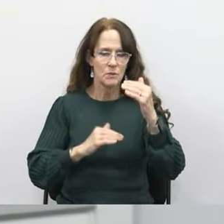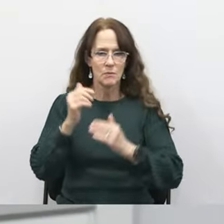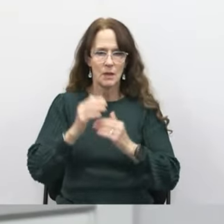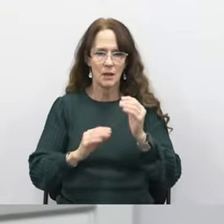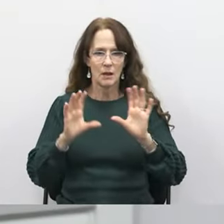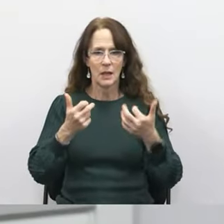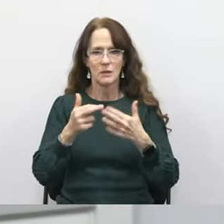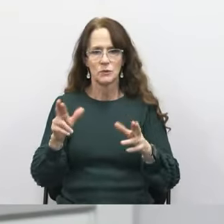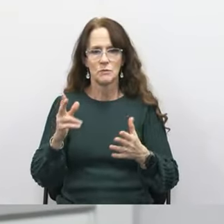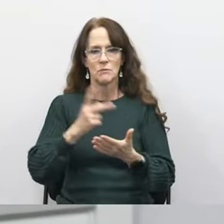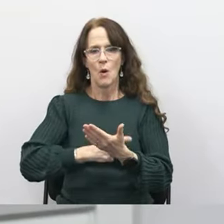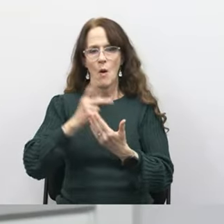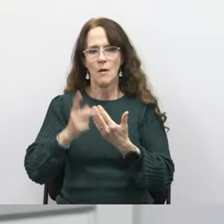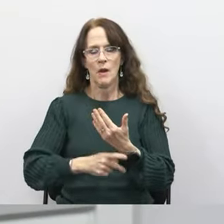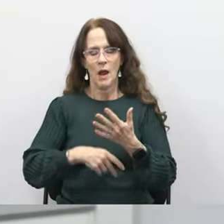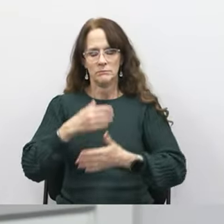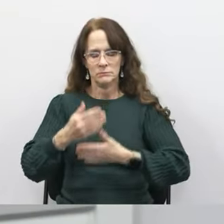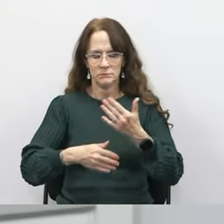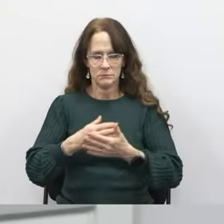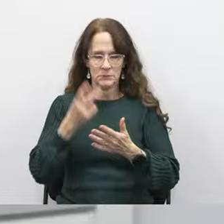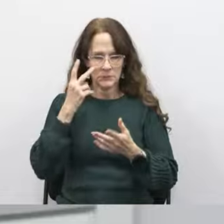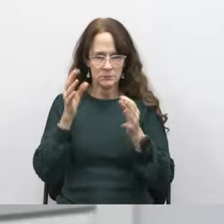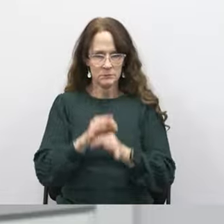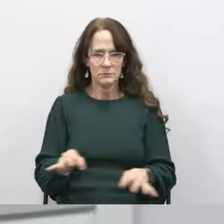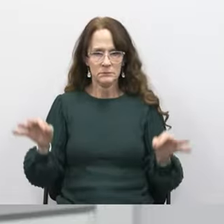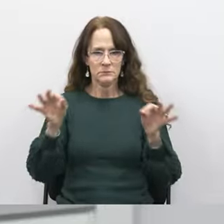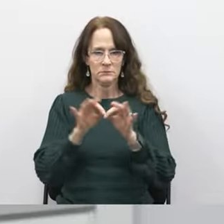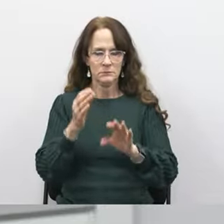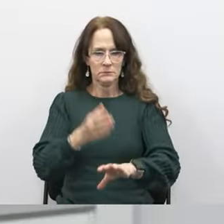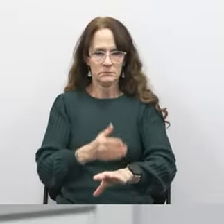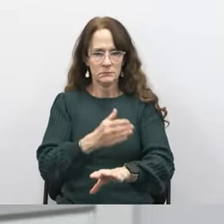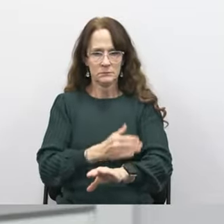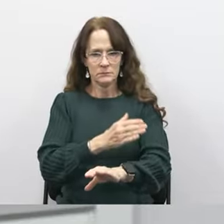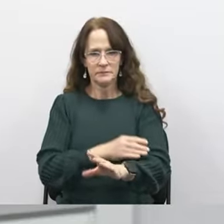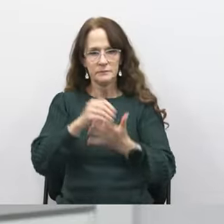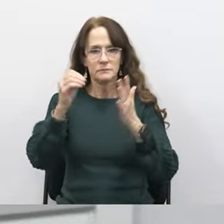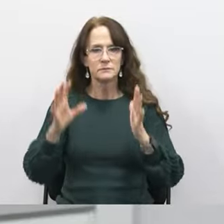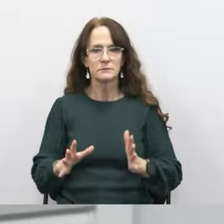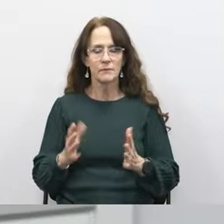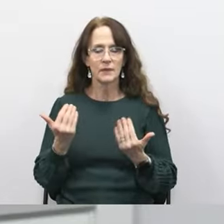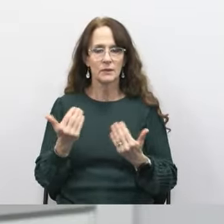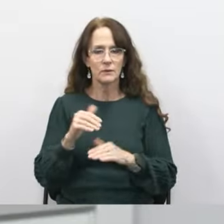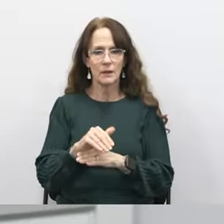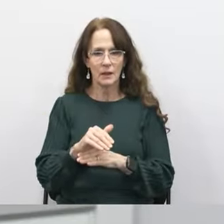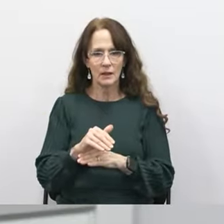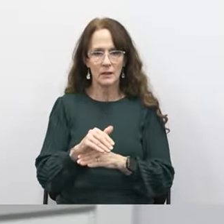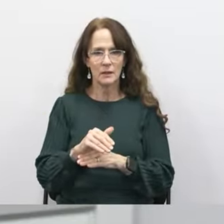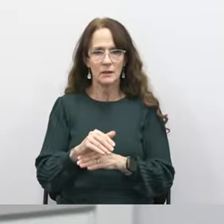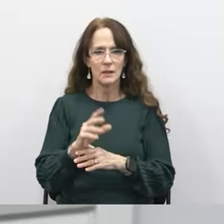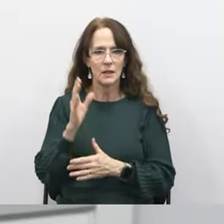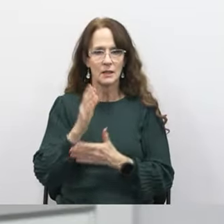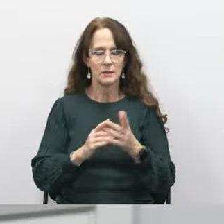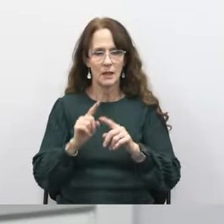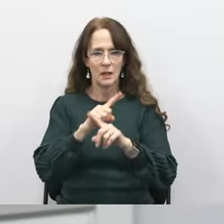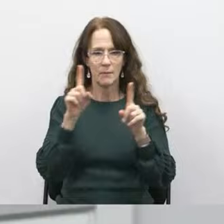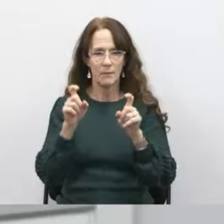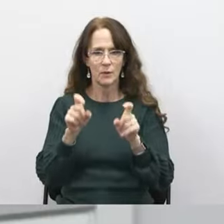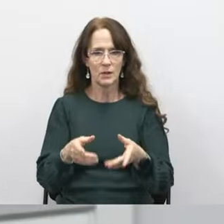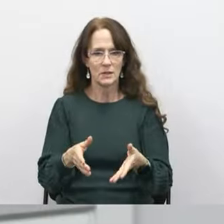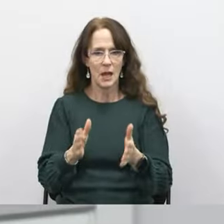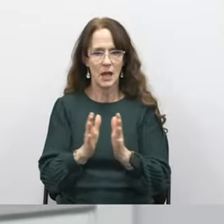programming. We see significant progress for our students. And so tonight there were a set of questions asked. Some